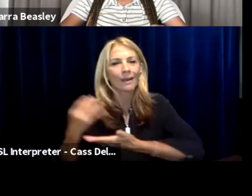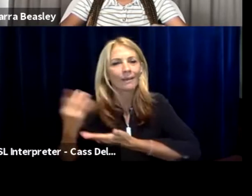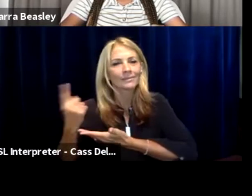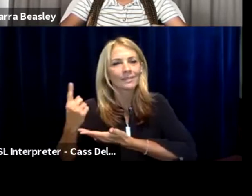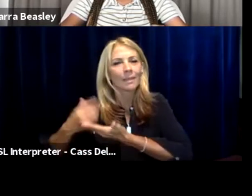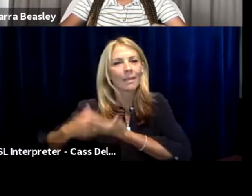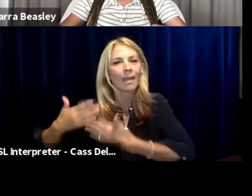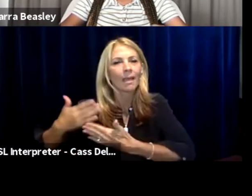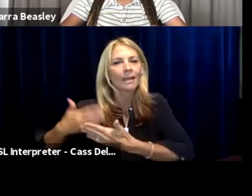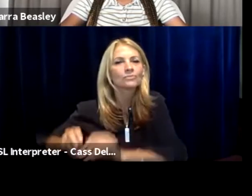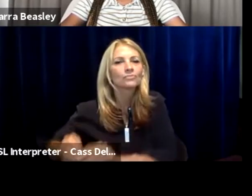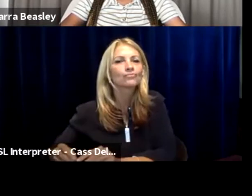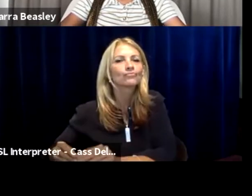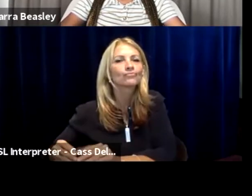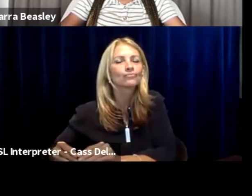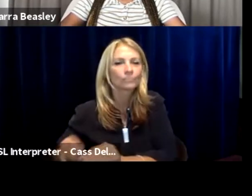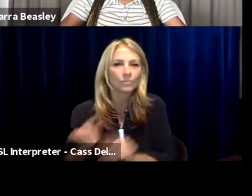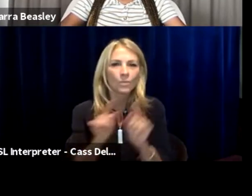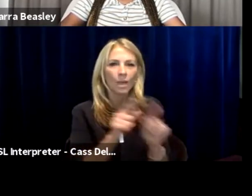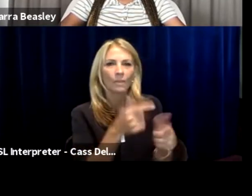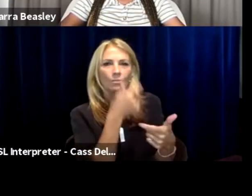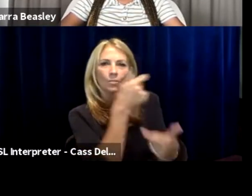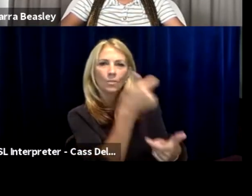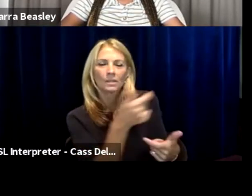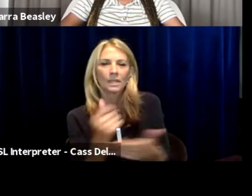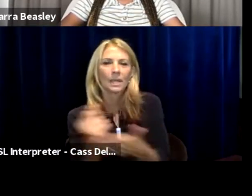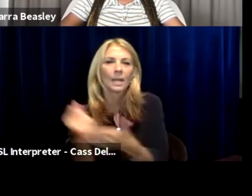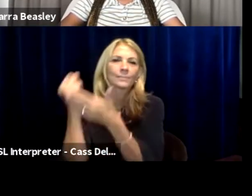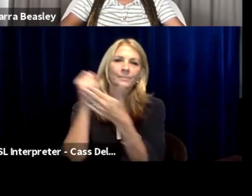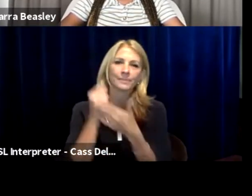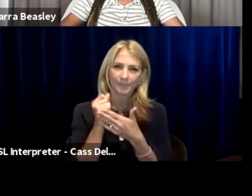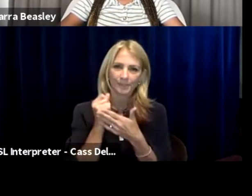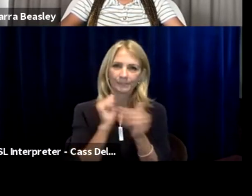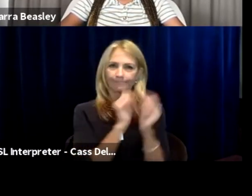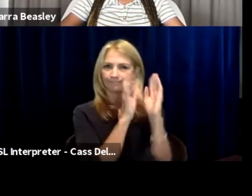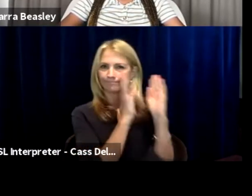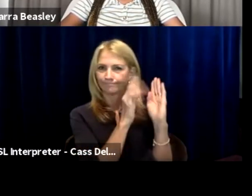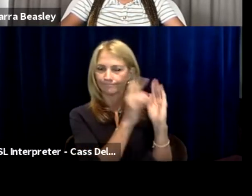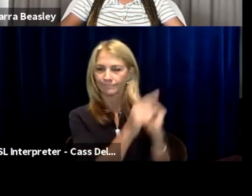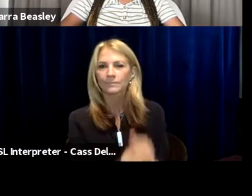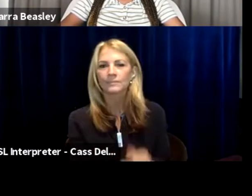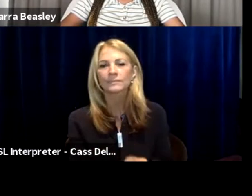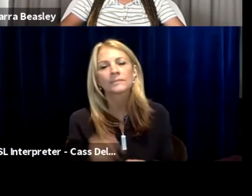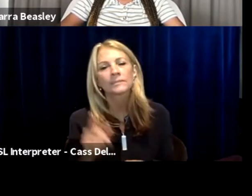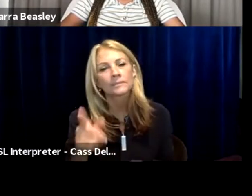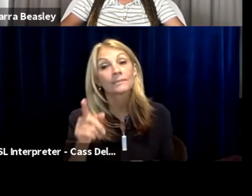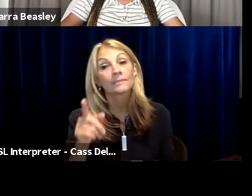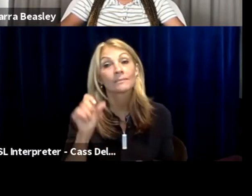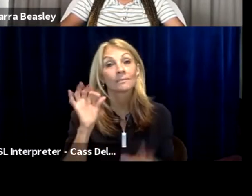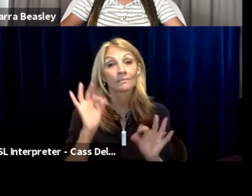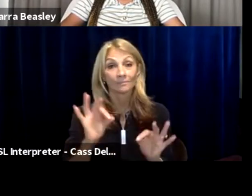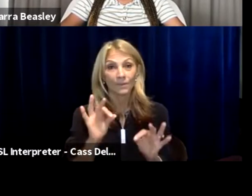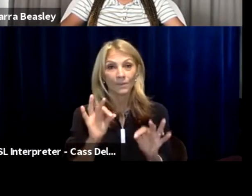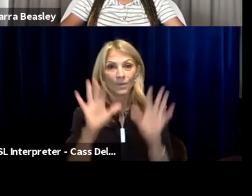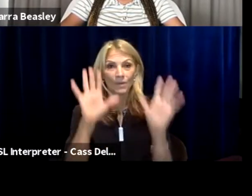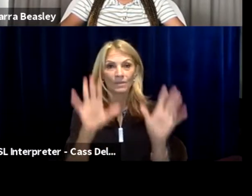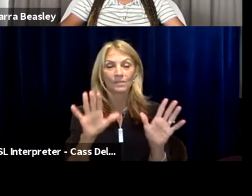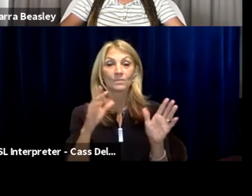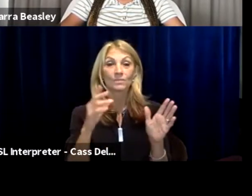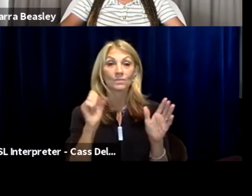that. All right. Perfect. Awesome. So while you're putting that in your